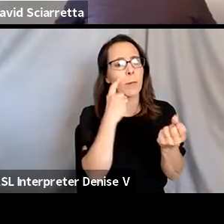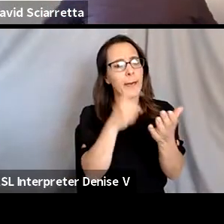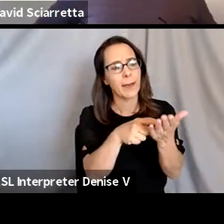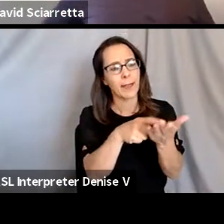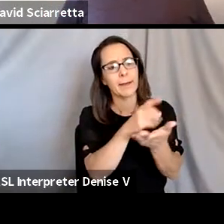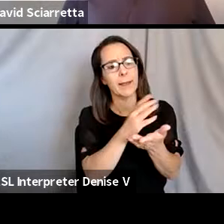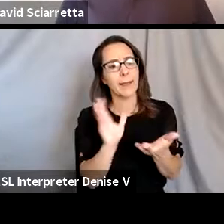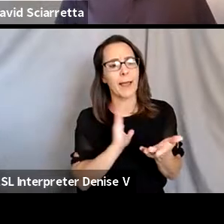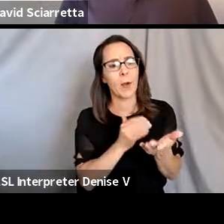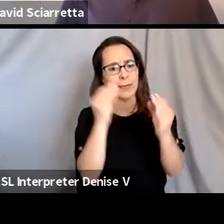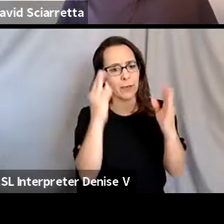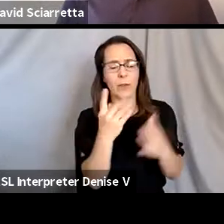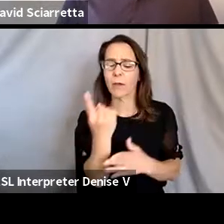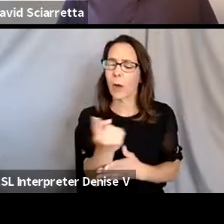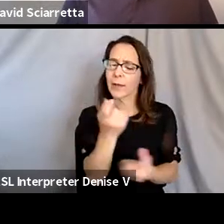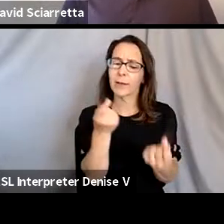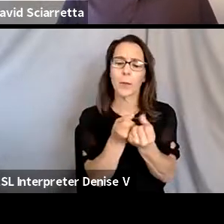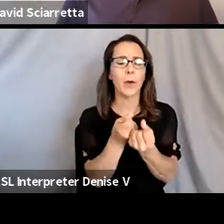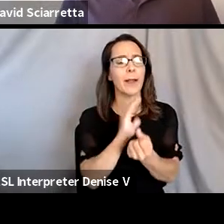you all.